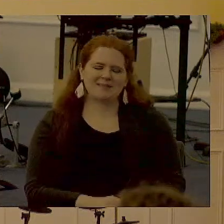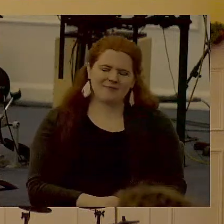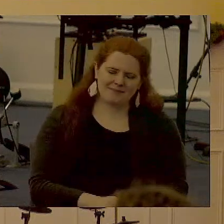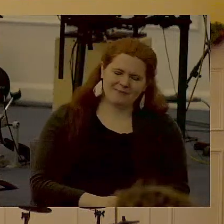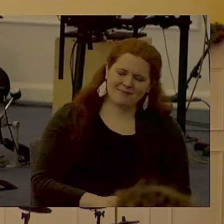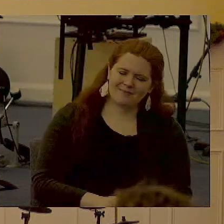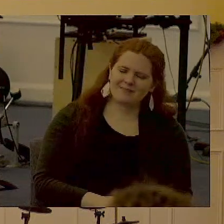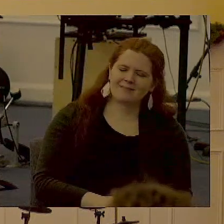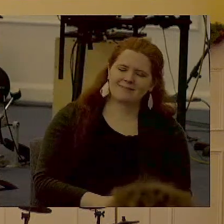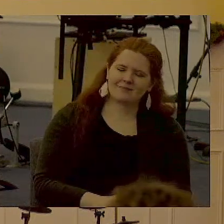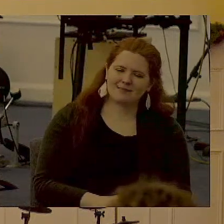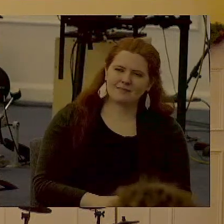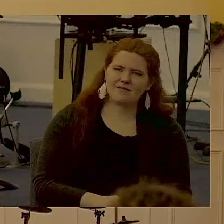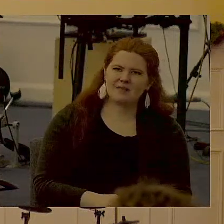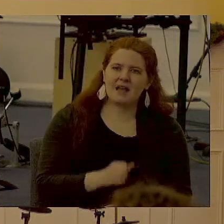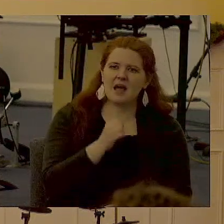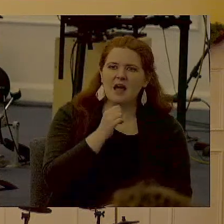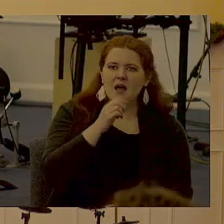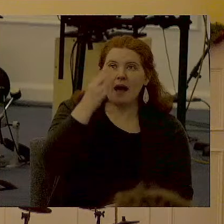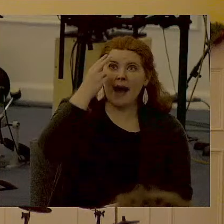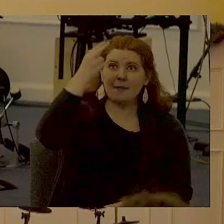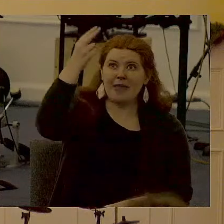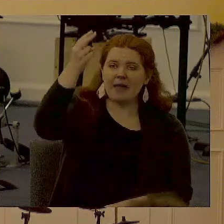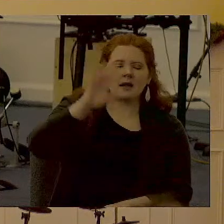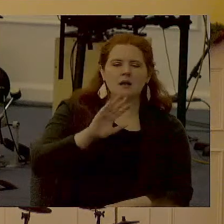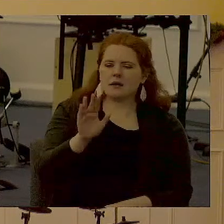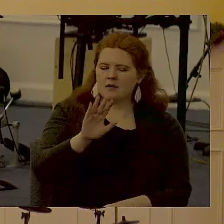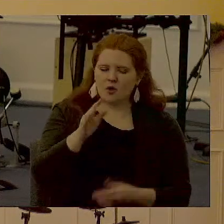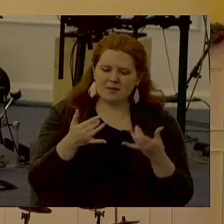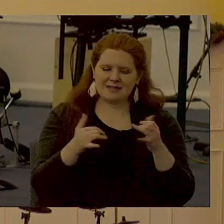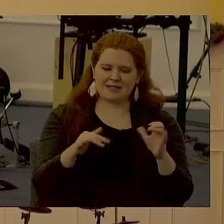And that's not just true hypothetically, that's true right now today.